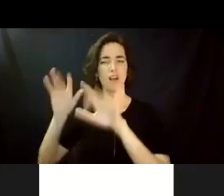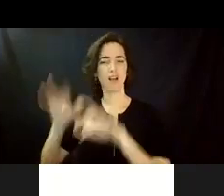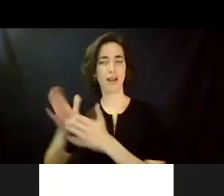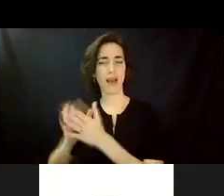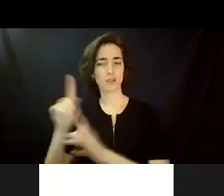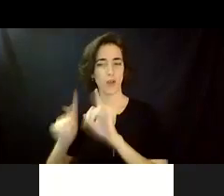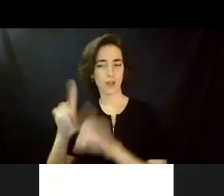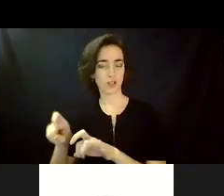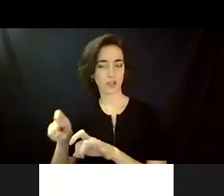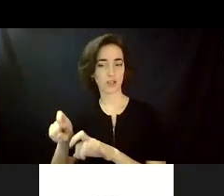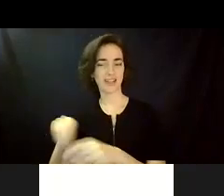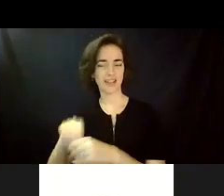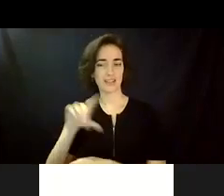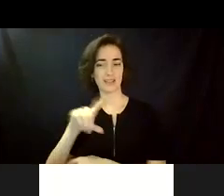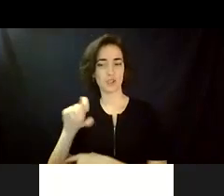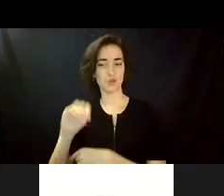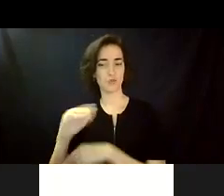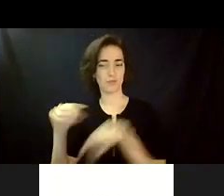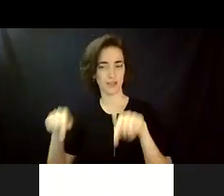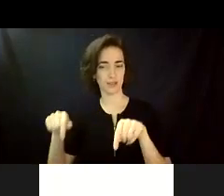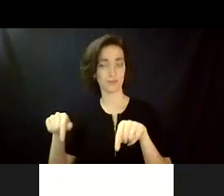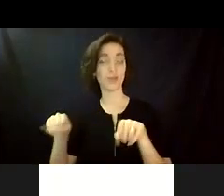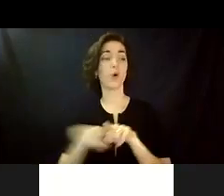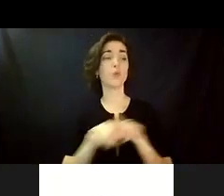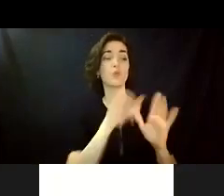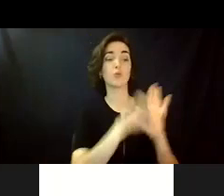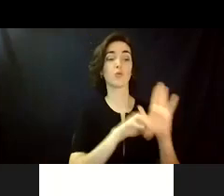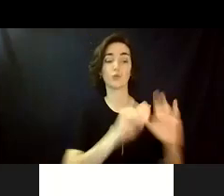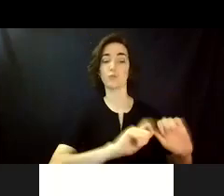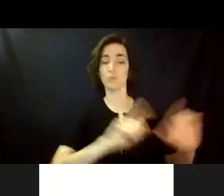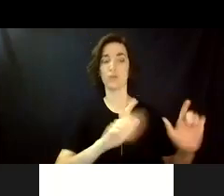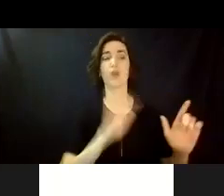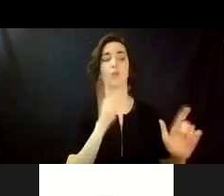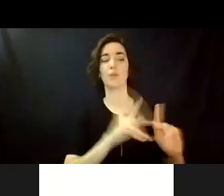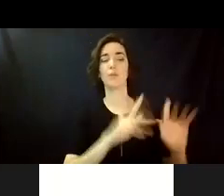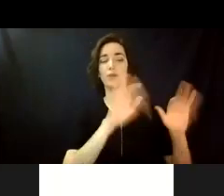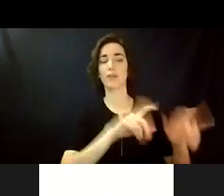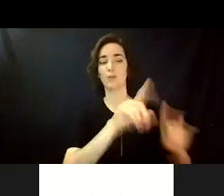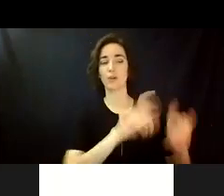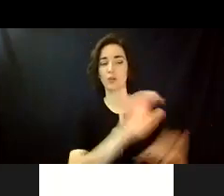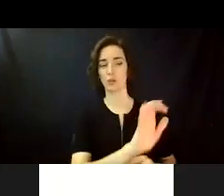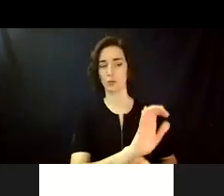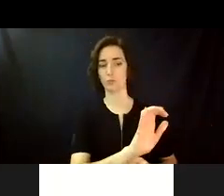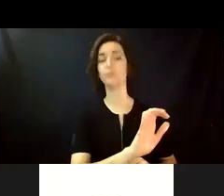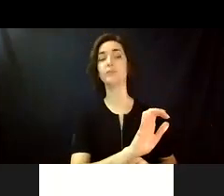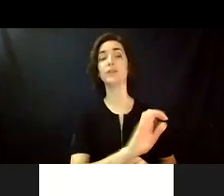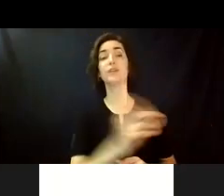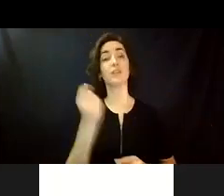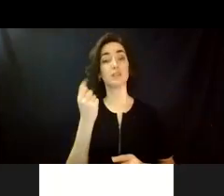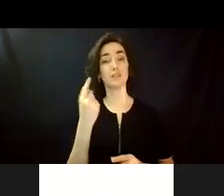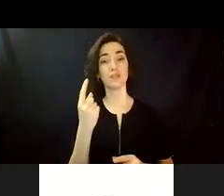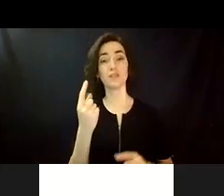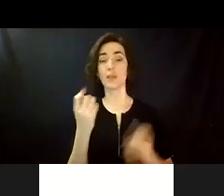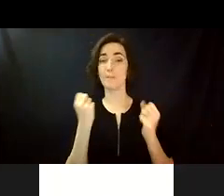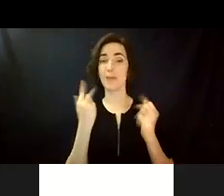posting questions from the YouTube stream. Because we have such a tight panel and we're tight